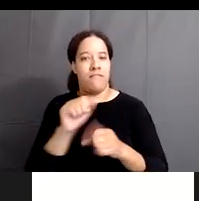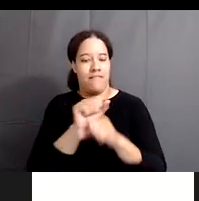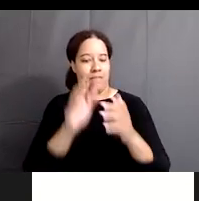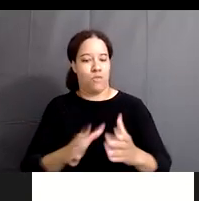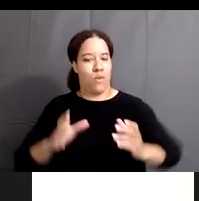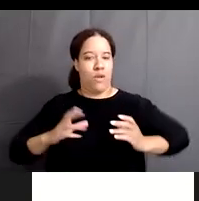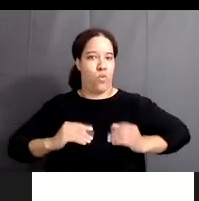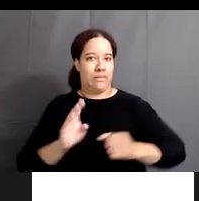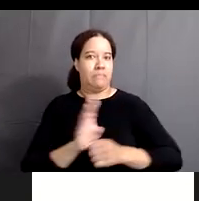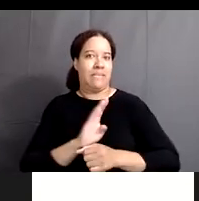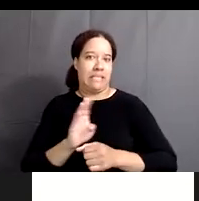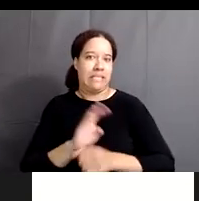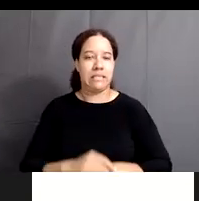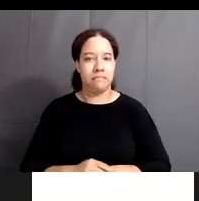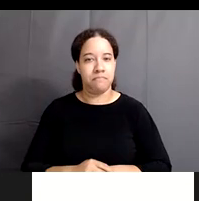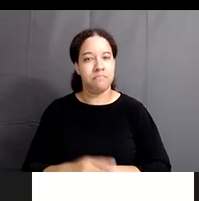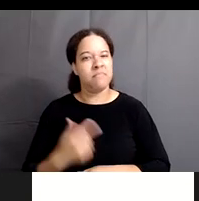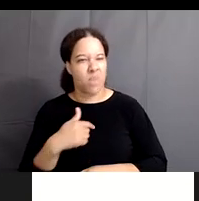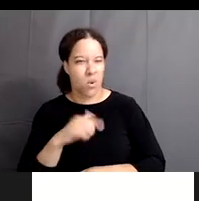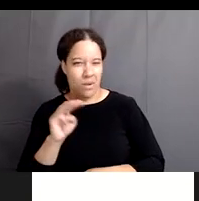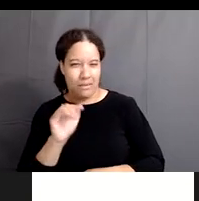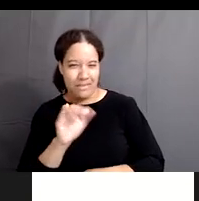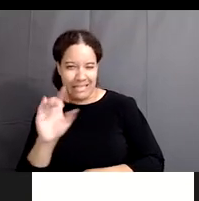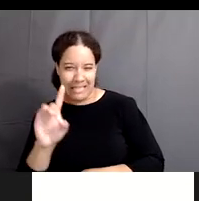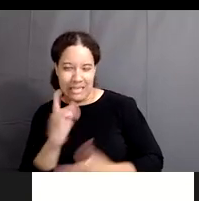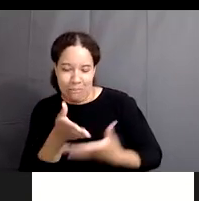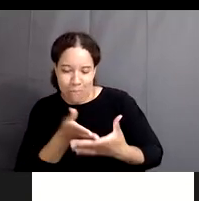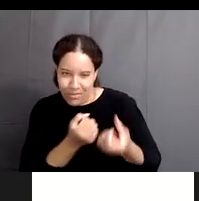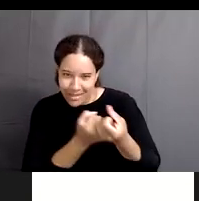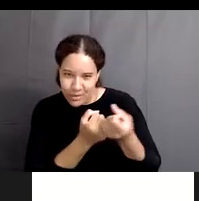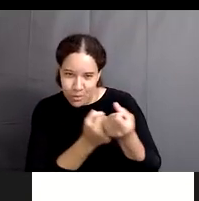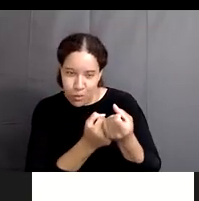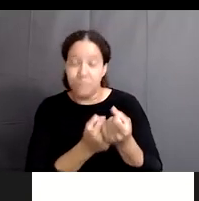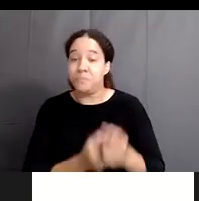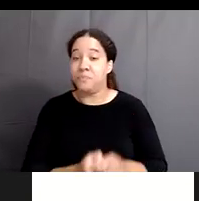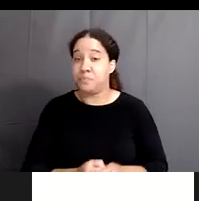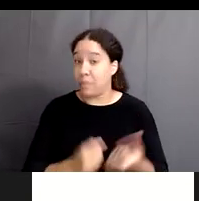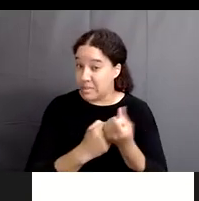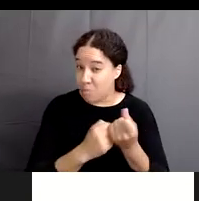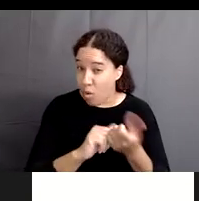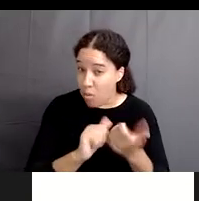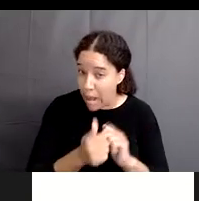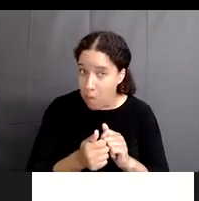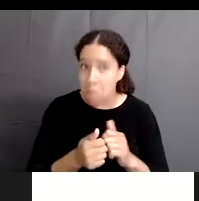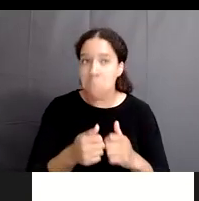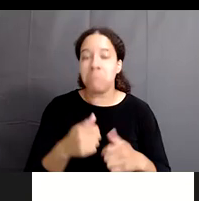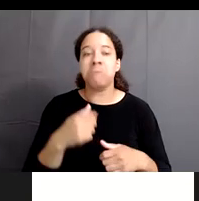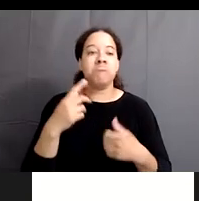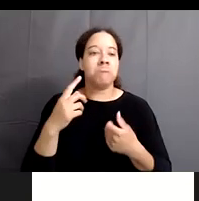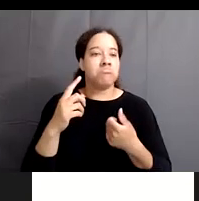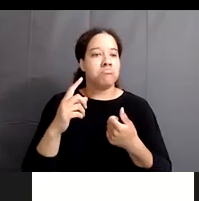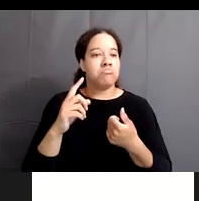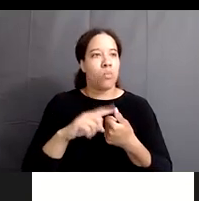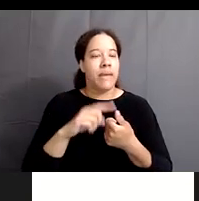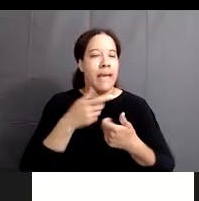part of their support team. And in the ways that we were able to help support them, a lot of that is around what does it take to be